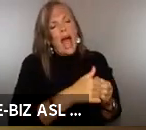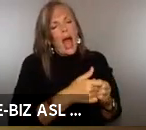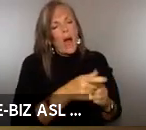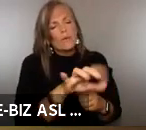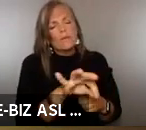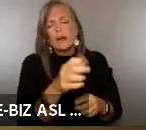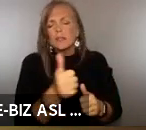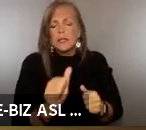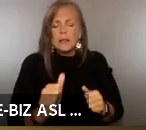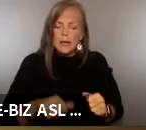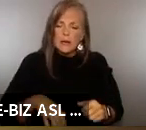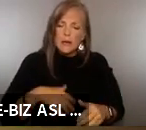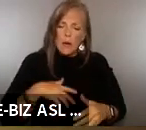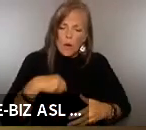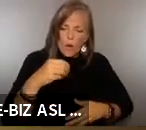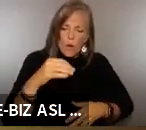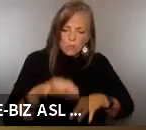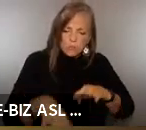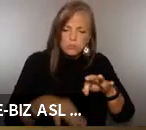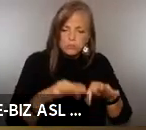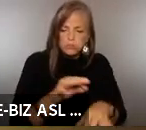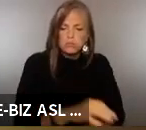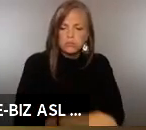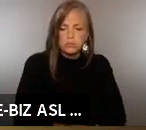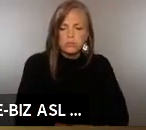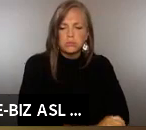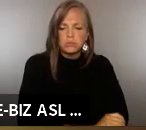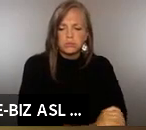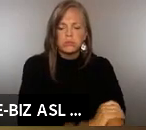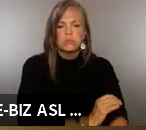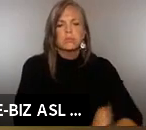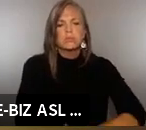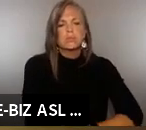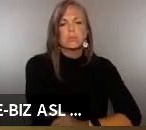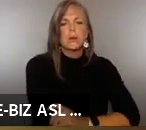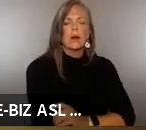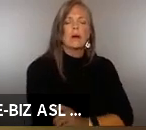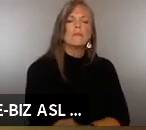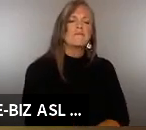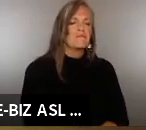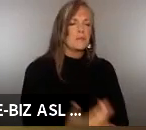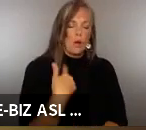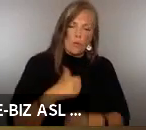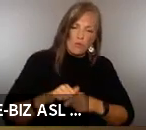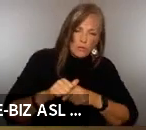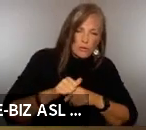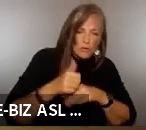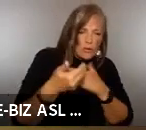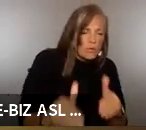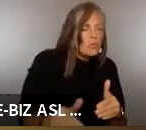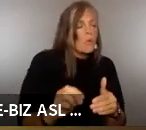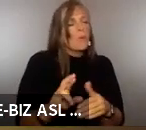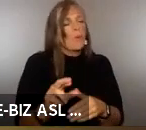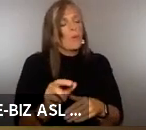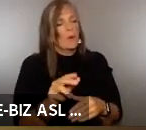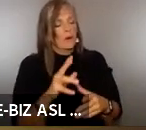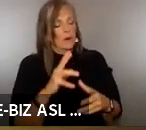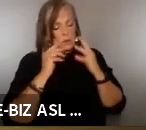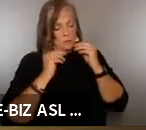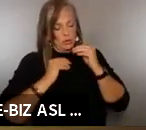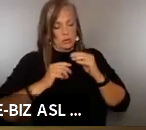in this discussion in these rehearsal rooms or these Zoom rooms just about, your identity